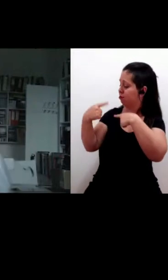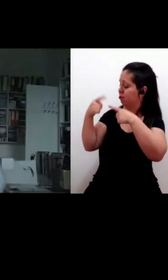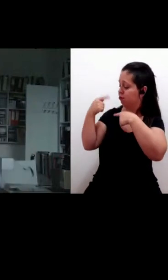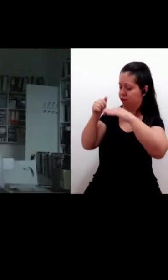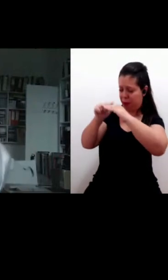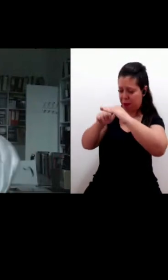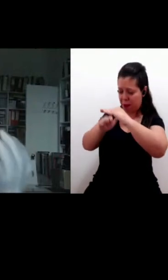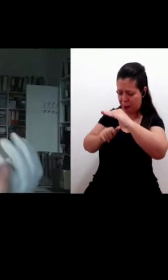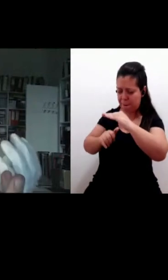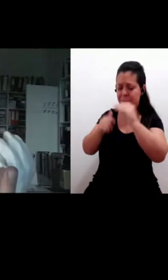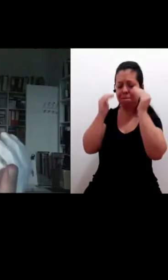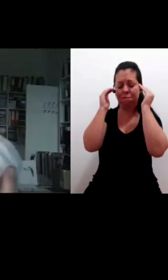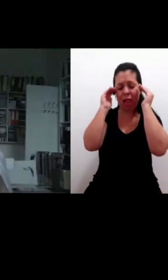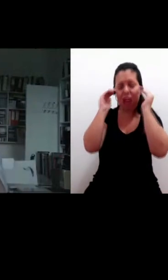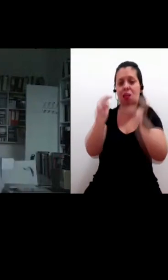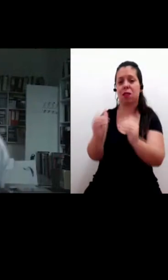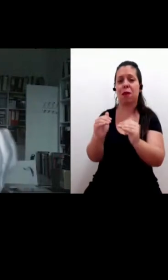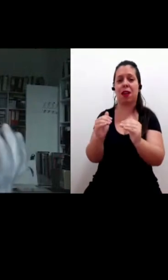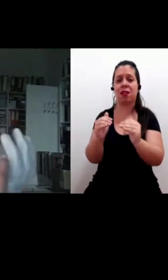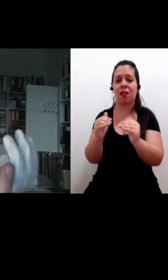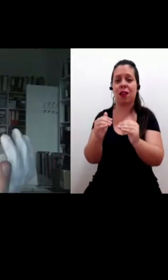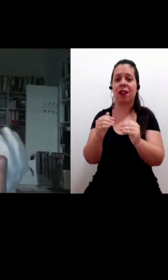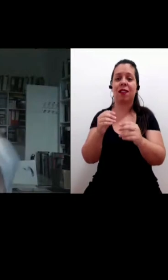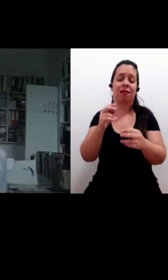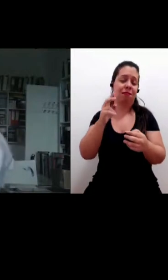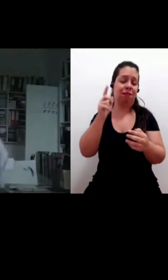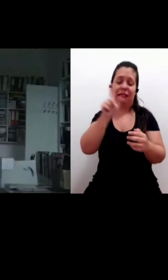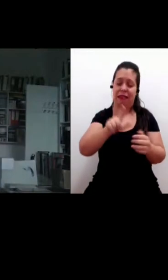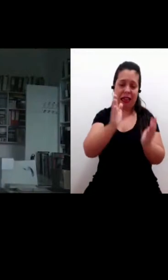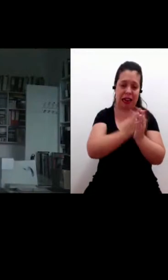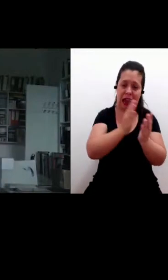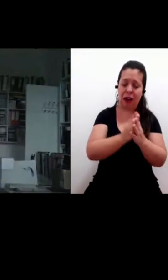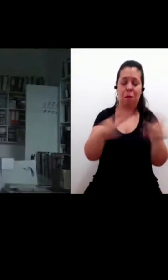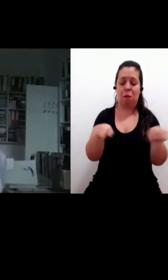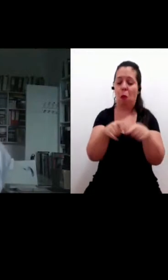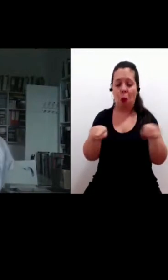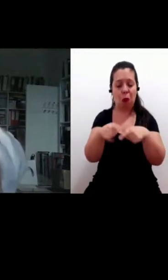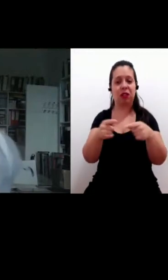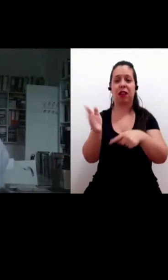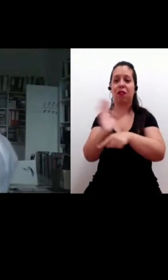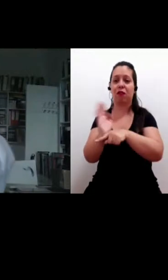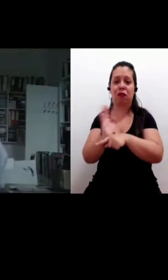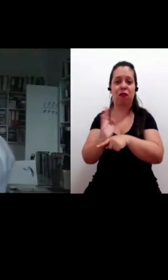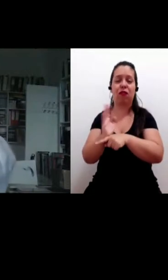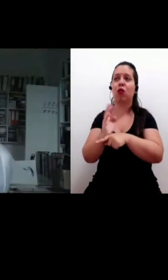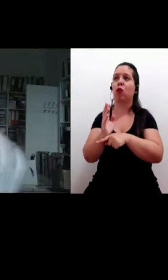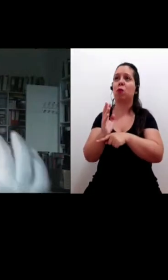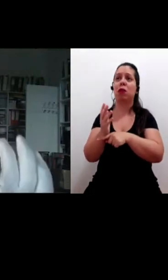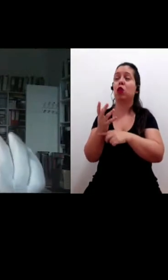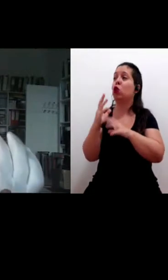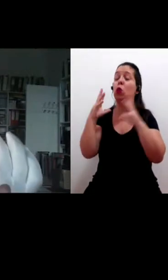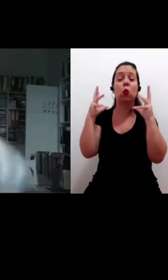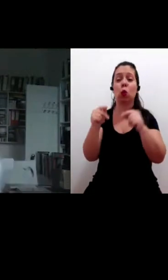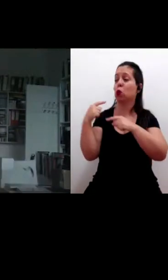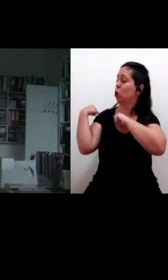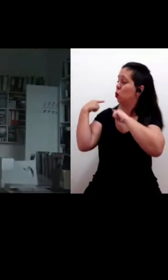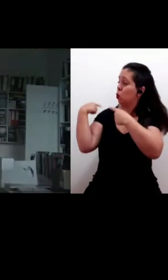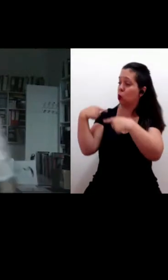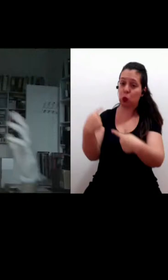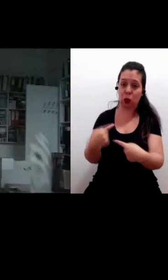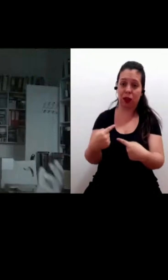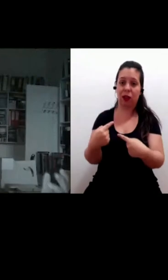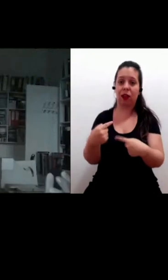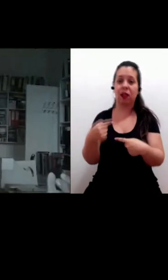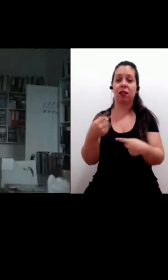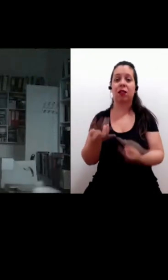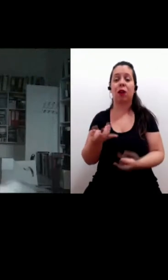literary heritage, our ecological heritage, our musical heritage, everything, you know. And a great, great country like yours,